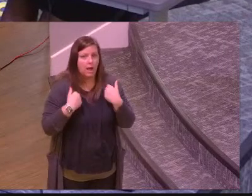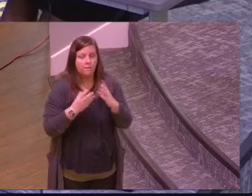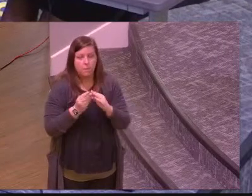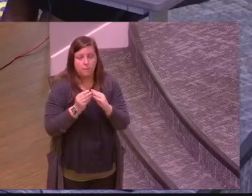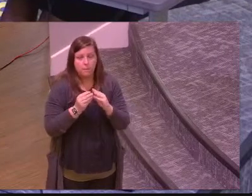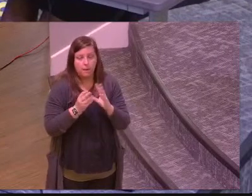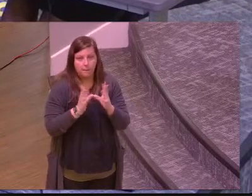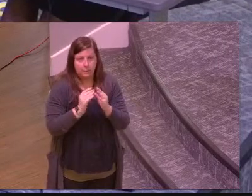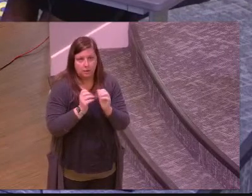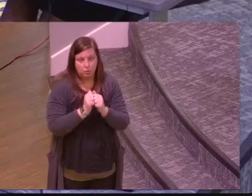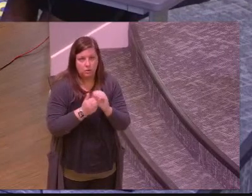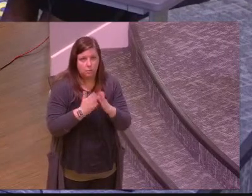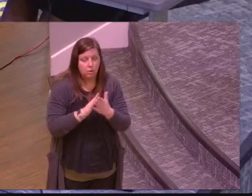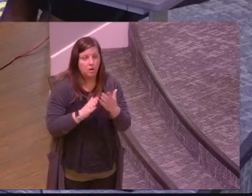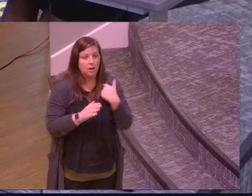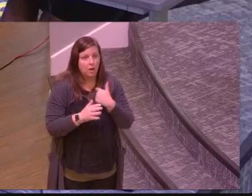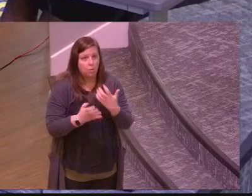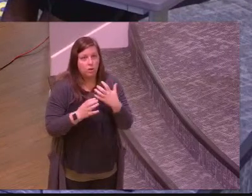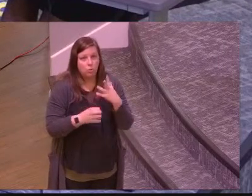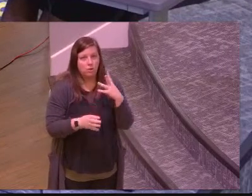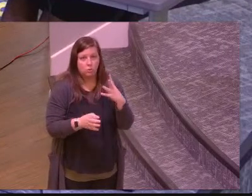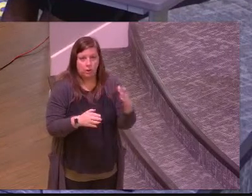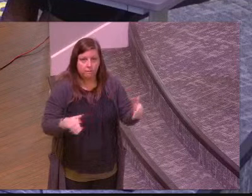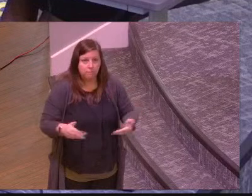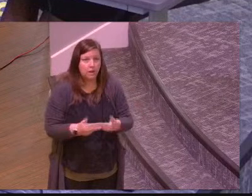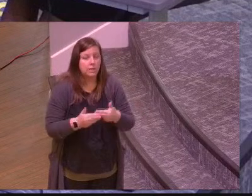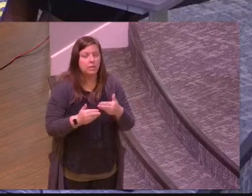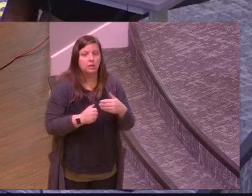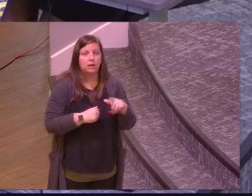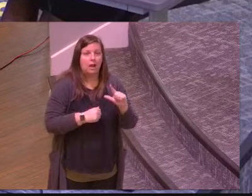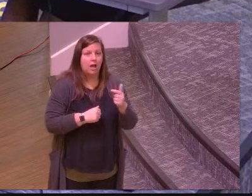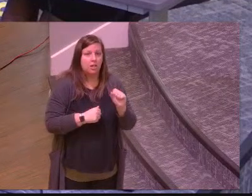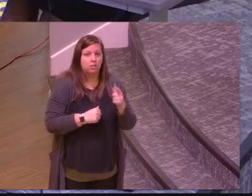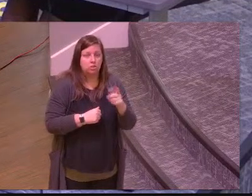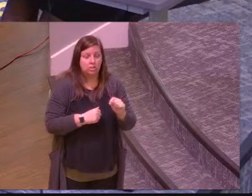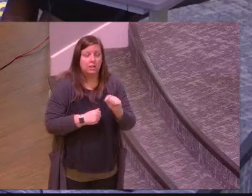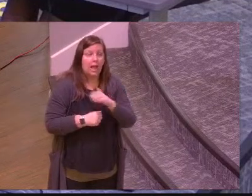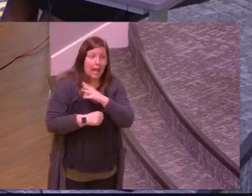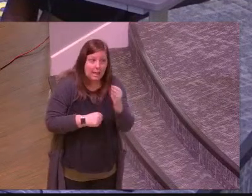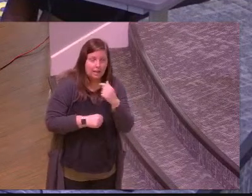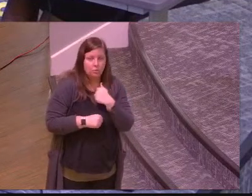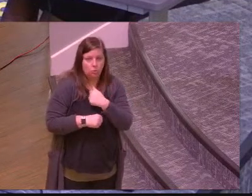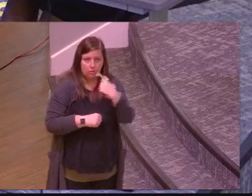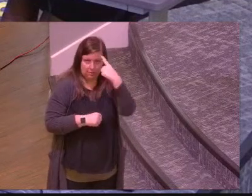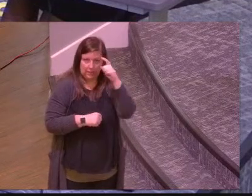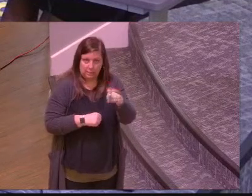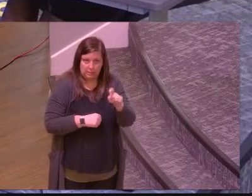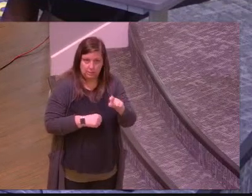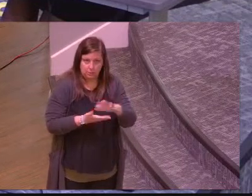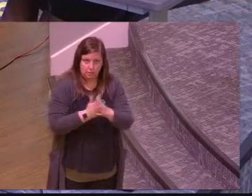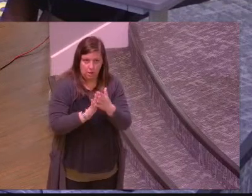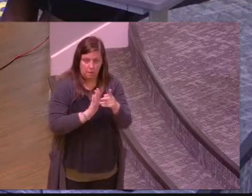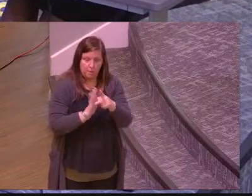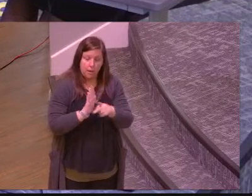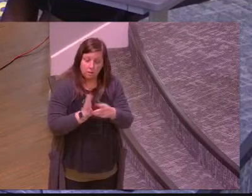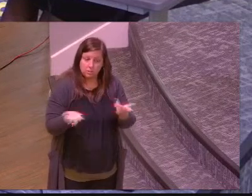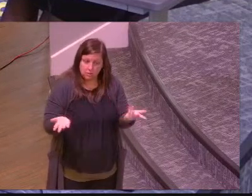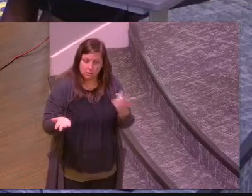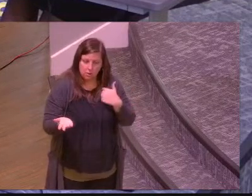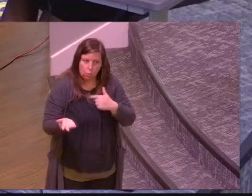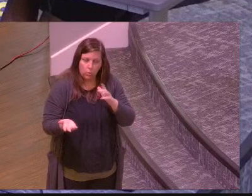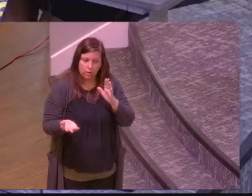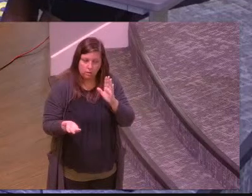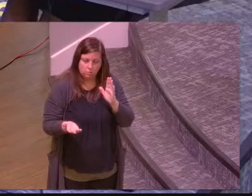all stakeholders, but we also think this needs to be in policy, then certainly we would encourage us to start